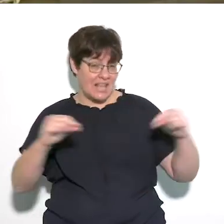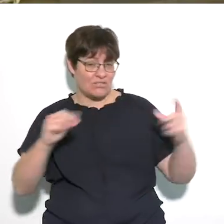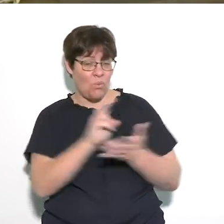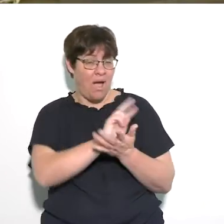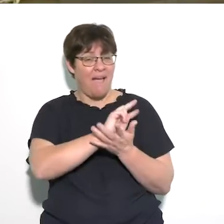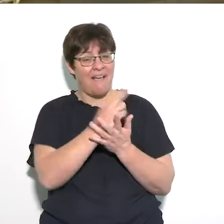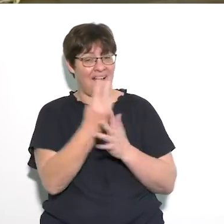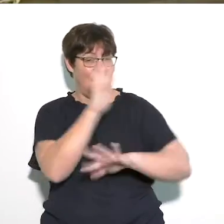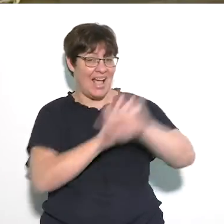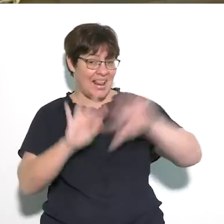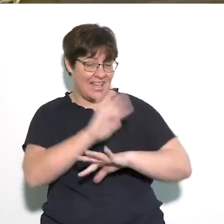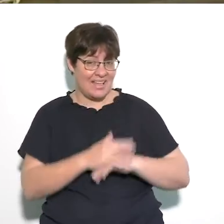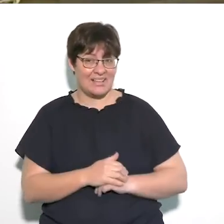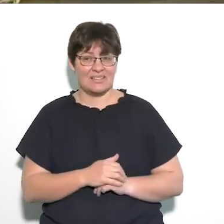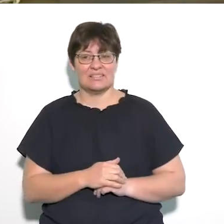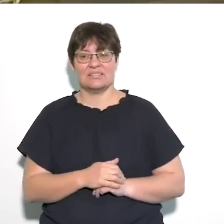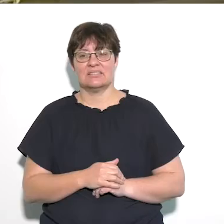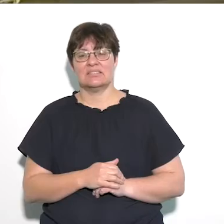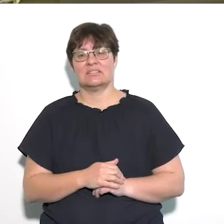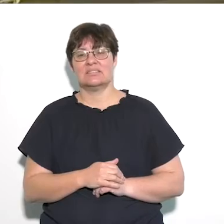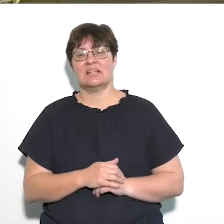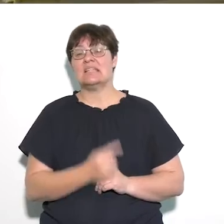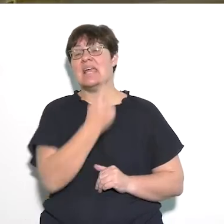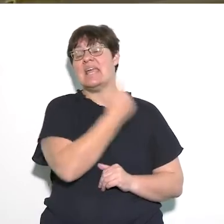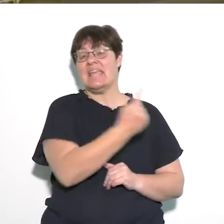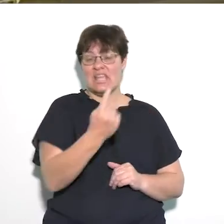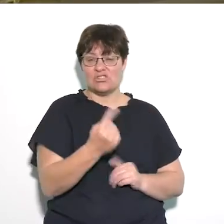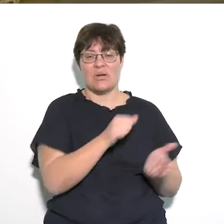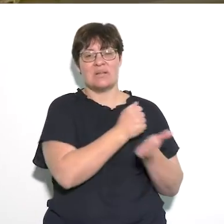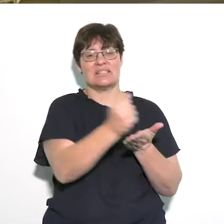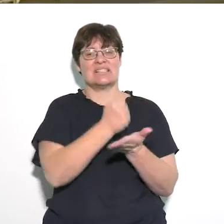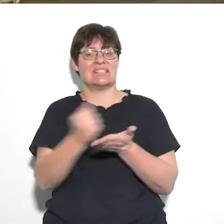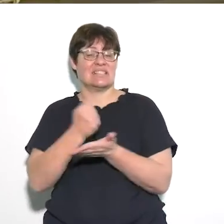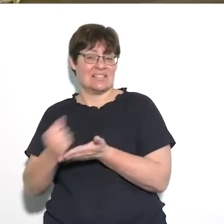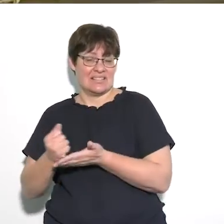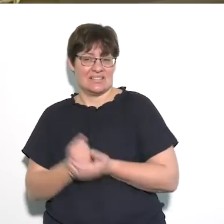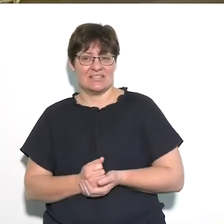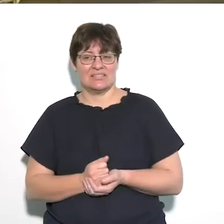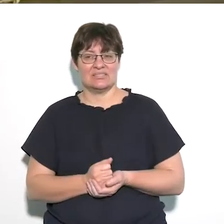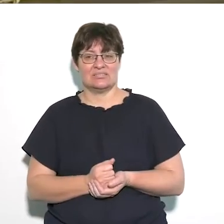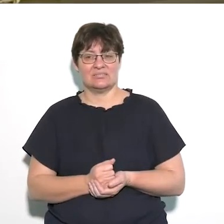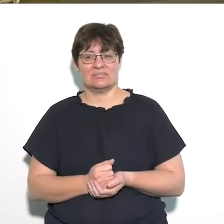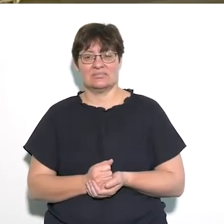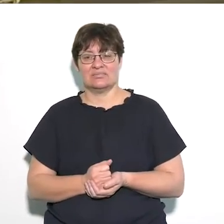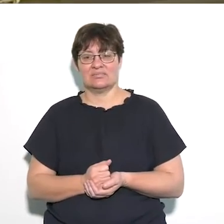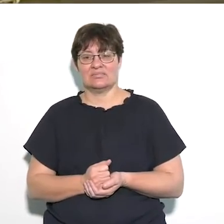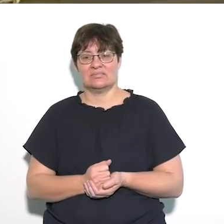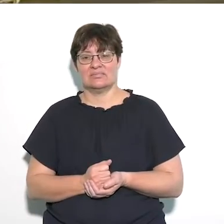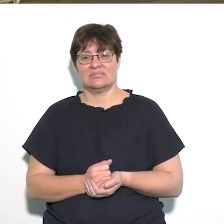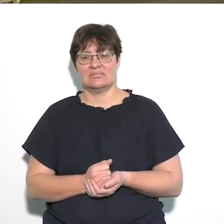because the leaves change color. And you're going to stick each thing underneath. And maybe a